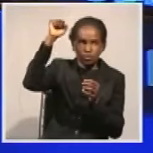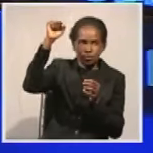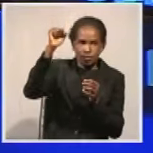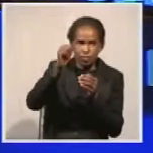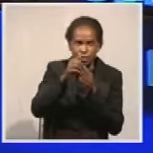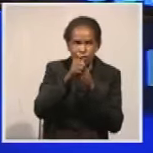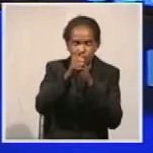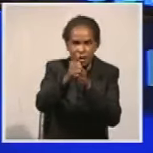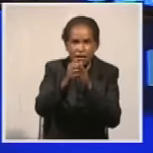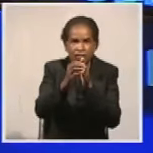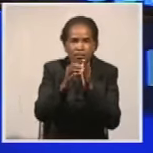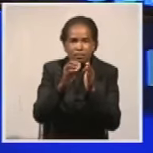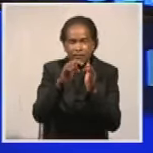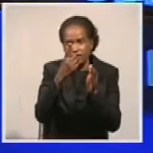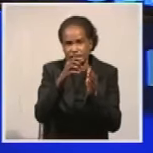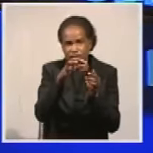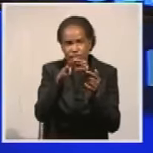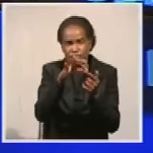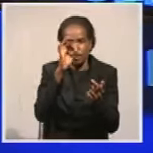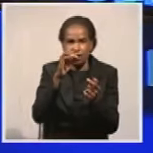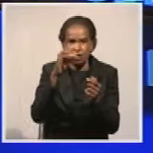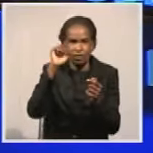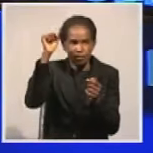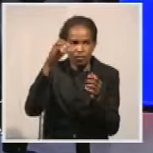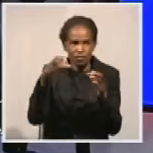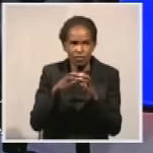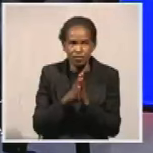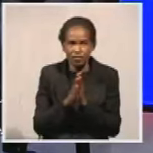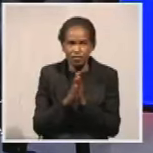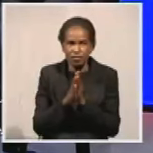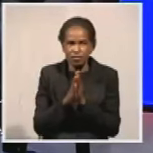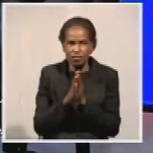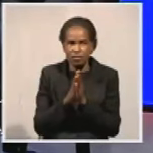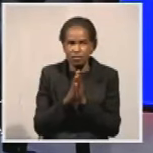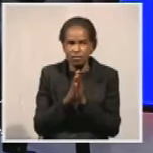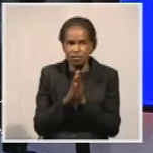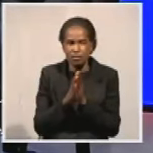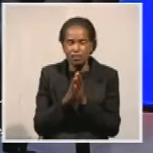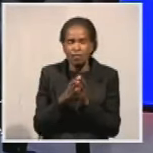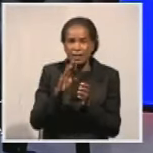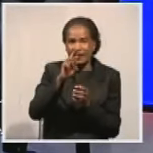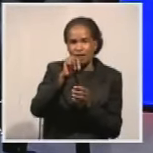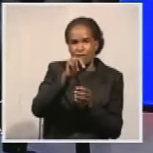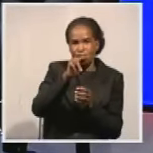constitution. But now here's the context. For him to make that pronouncement, remember, he's not part of SWAPO. No.